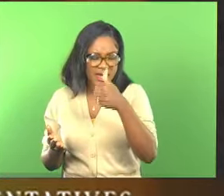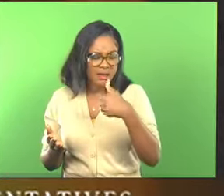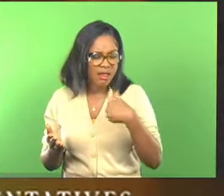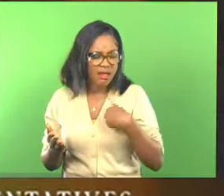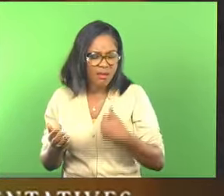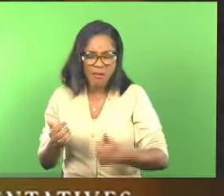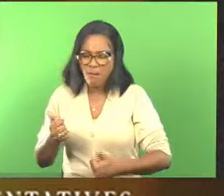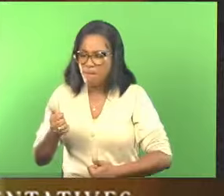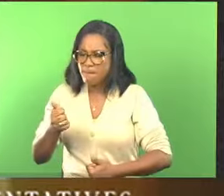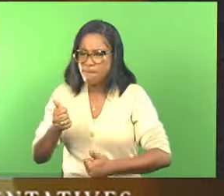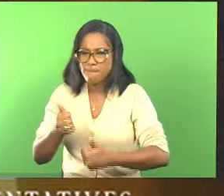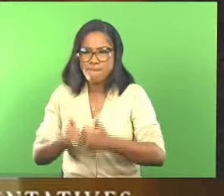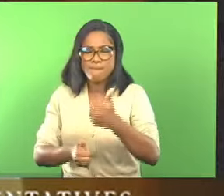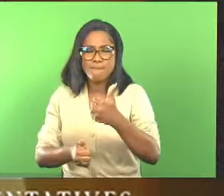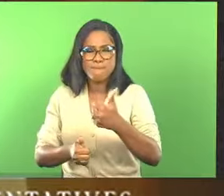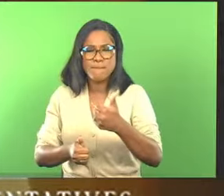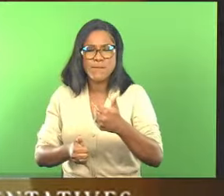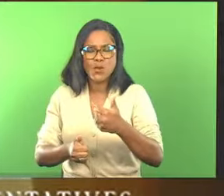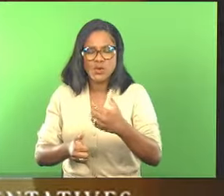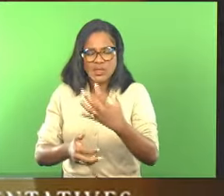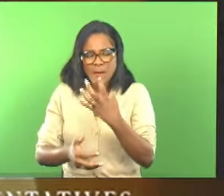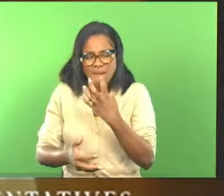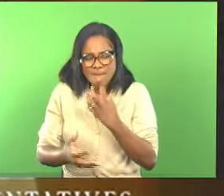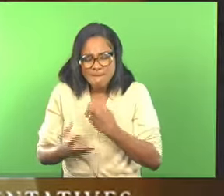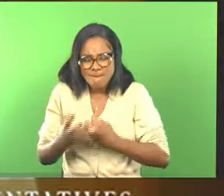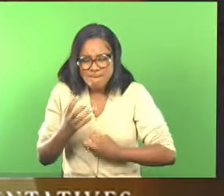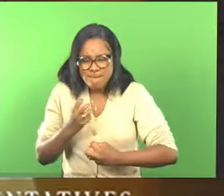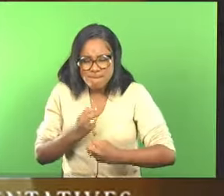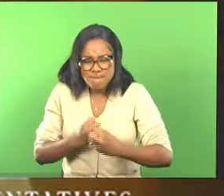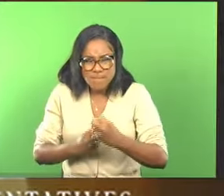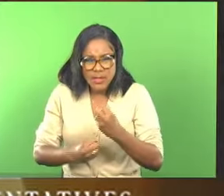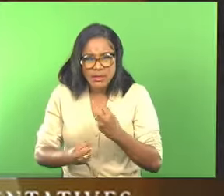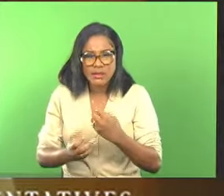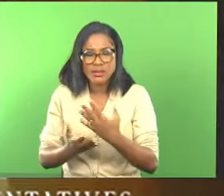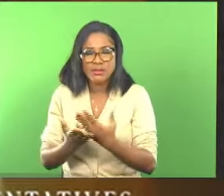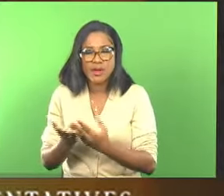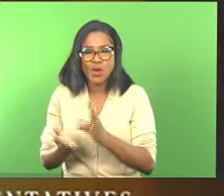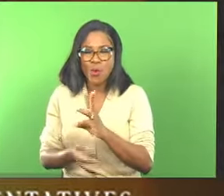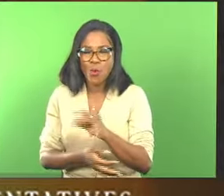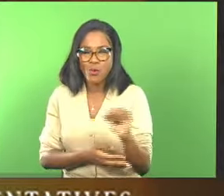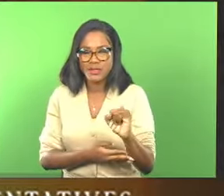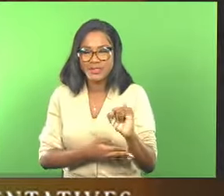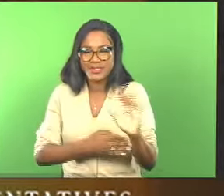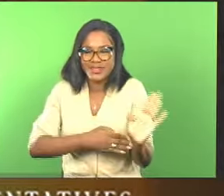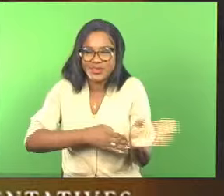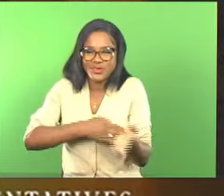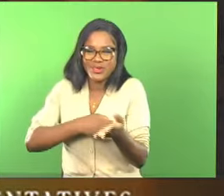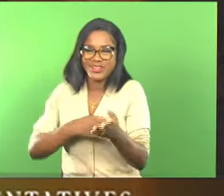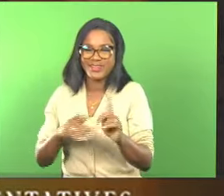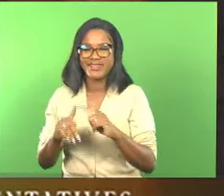most passionate fans of the West Indies cricket team.